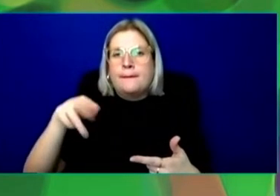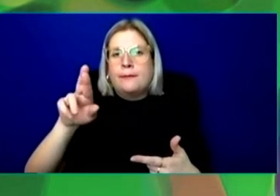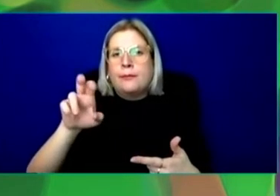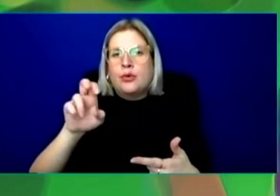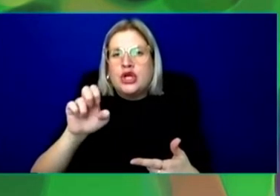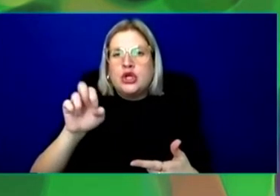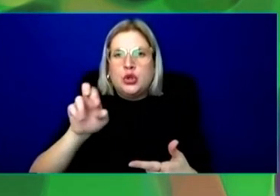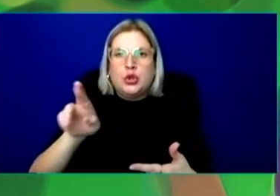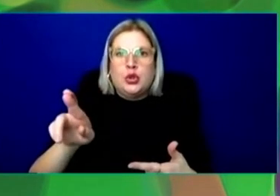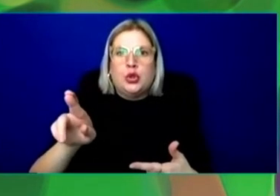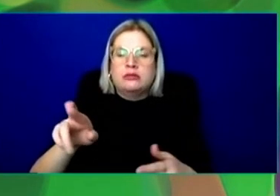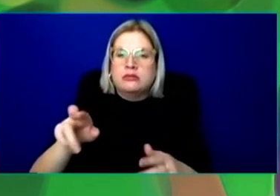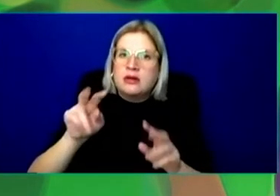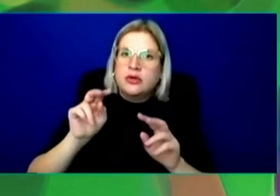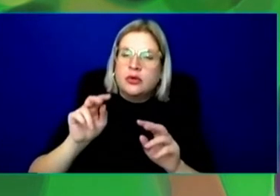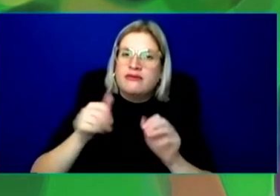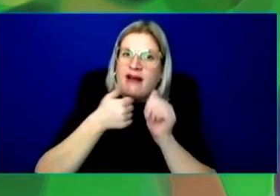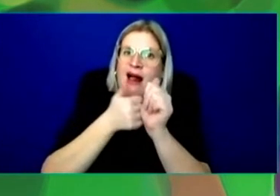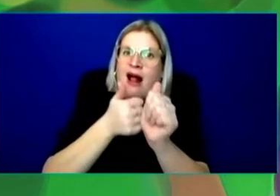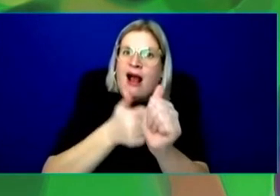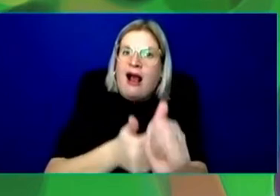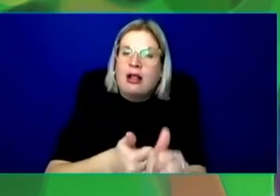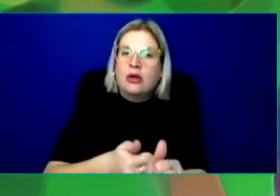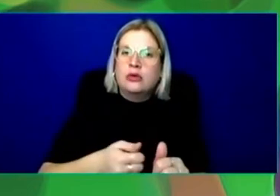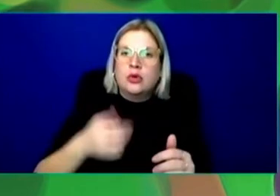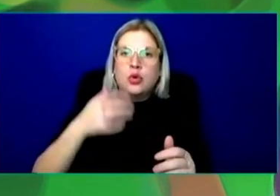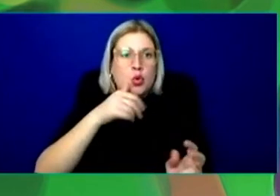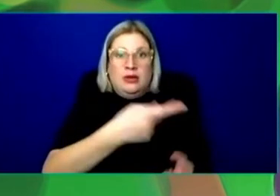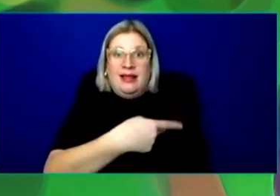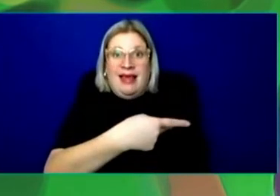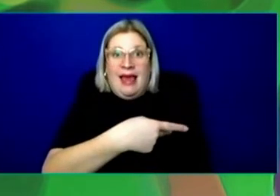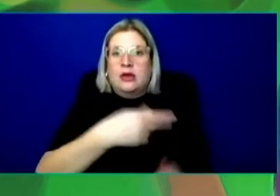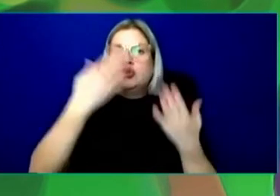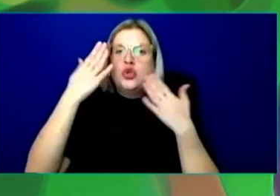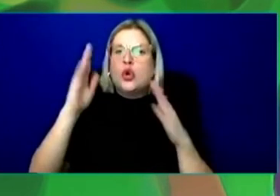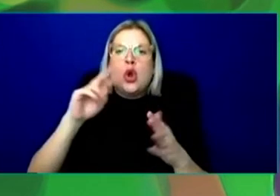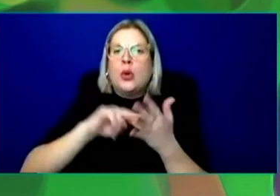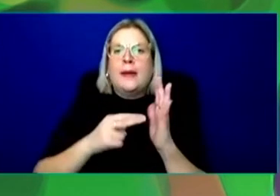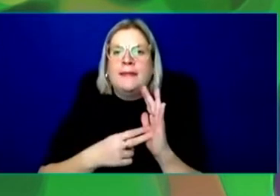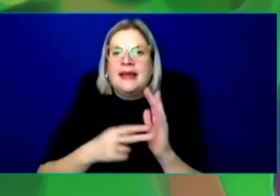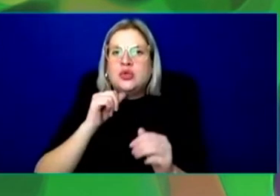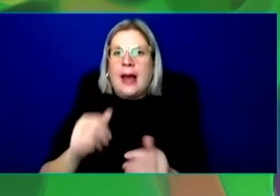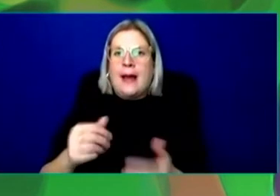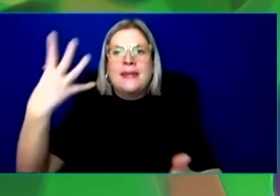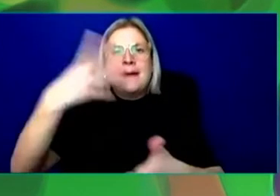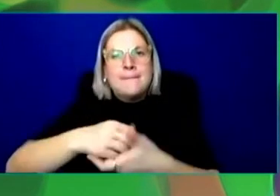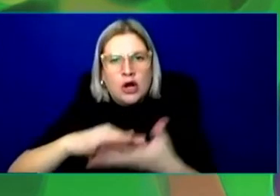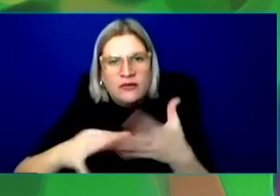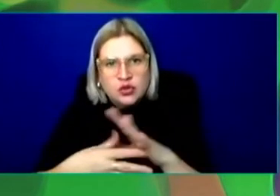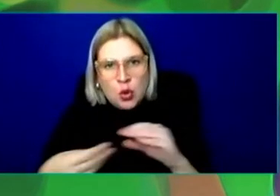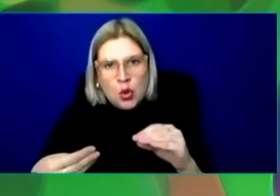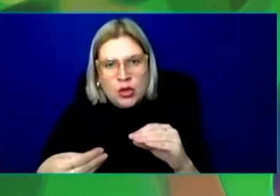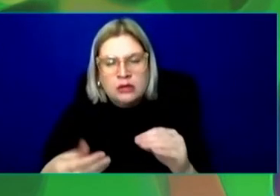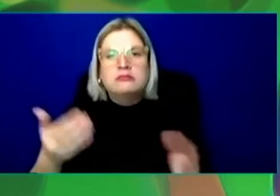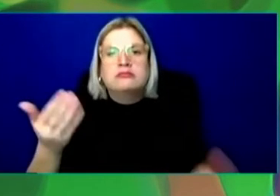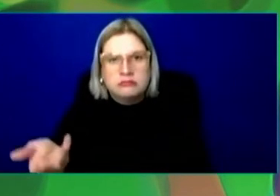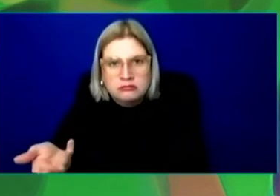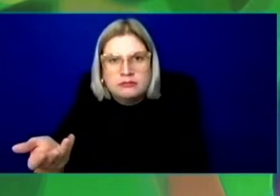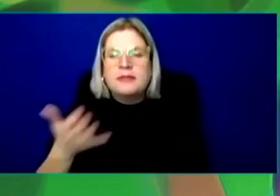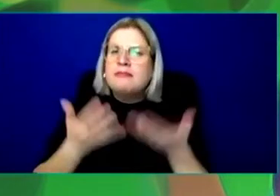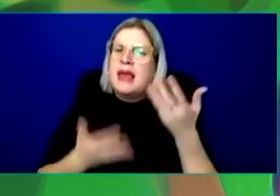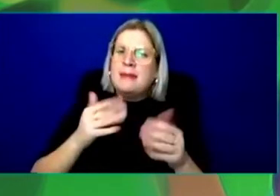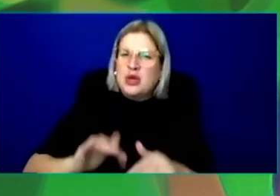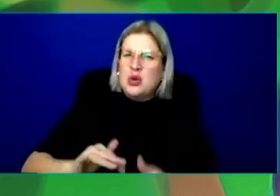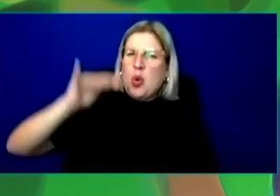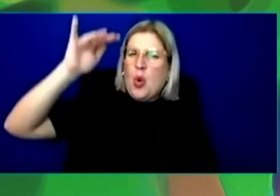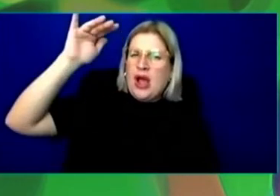be subject of a narrative. Mm. That's extremely powerful. You know, when we were coming up, of course, you know, you might see a Black character here or there. There are lots of